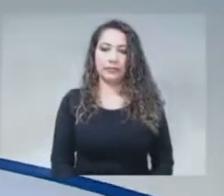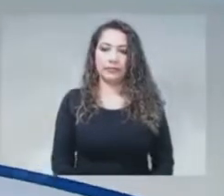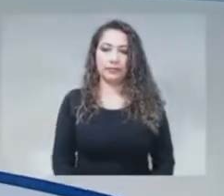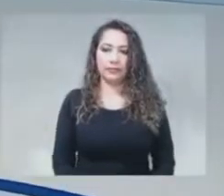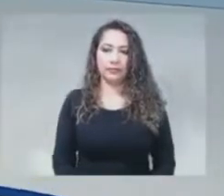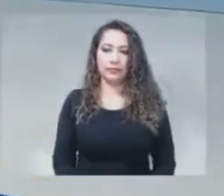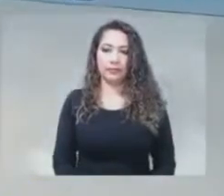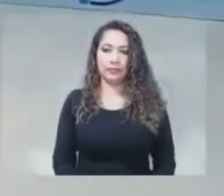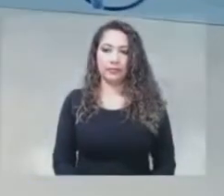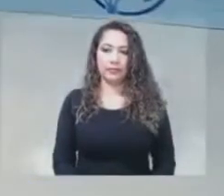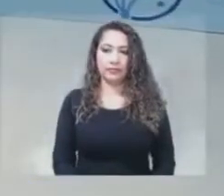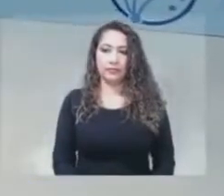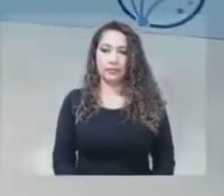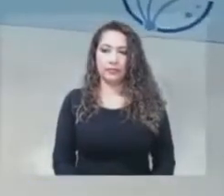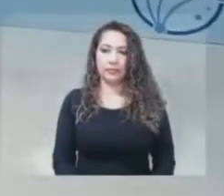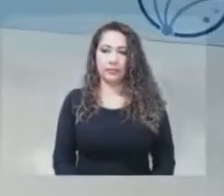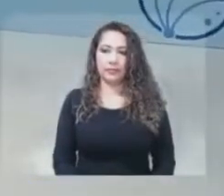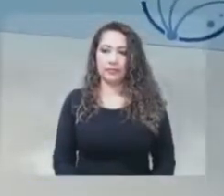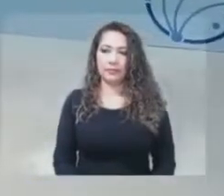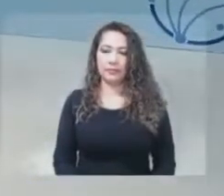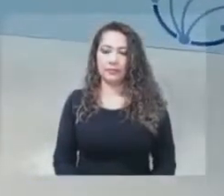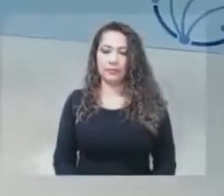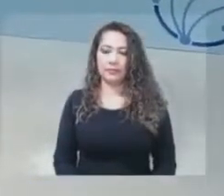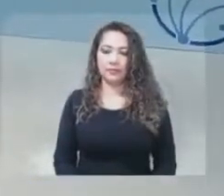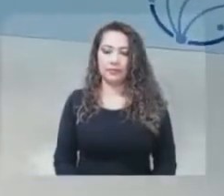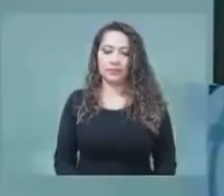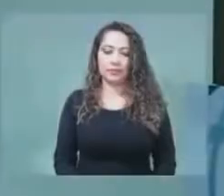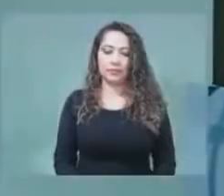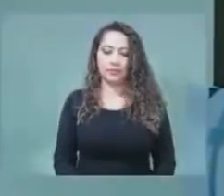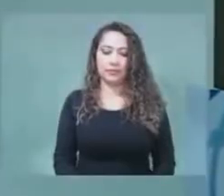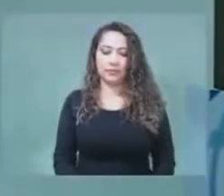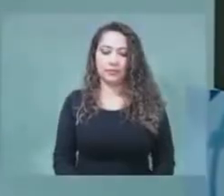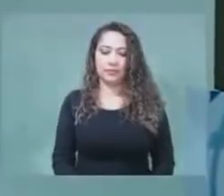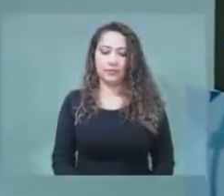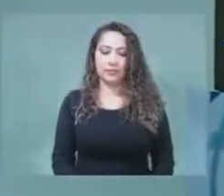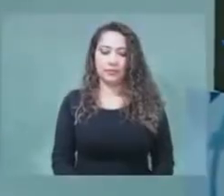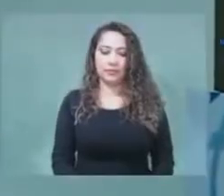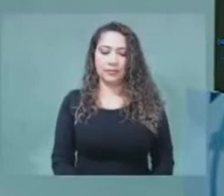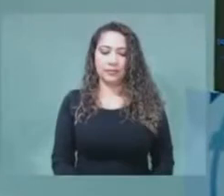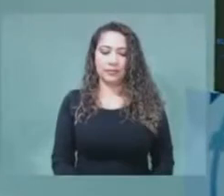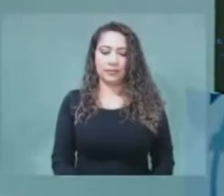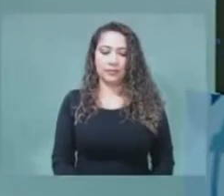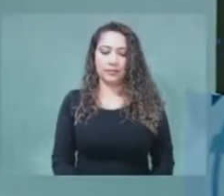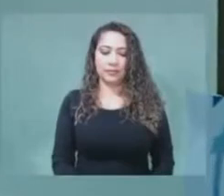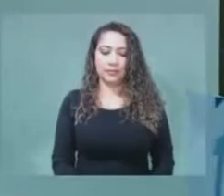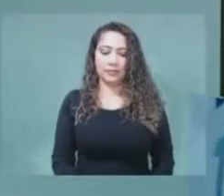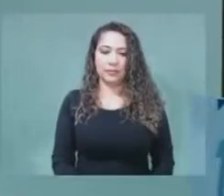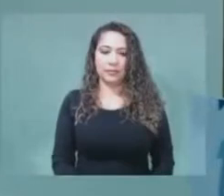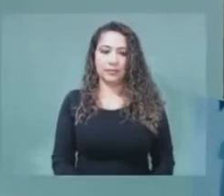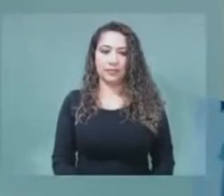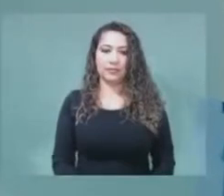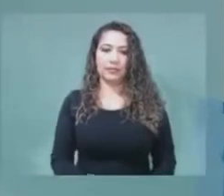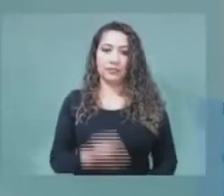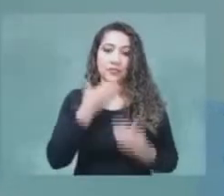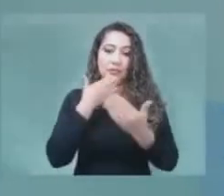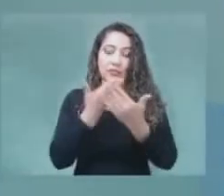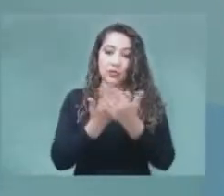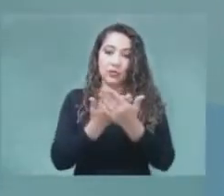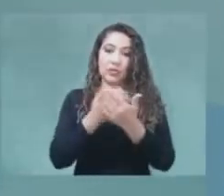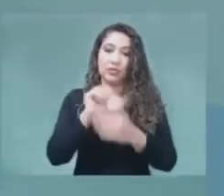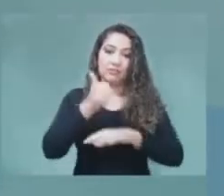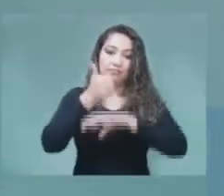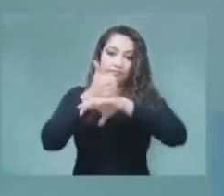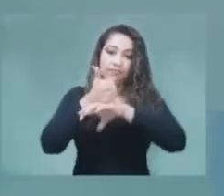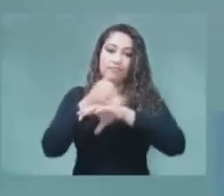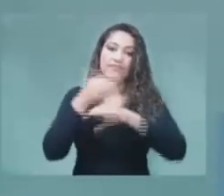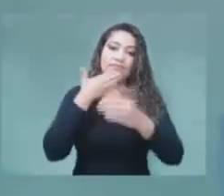Muchas gracias, director. So many thanks, director. We